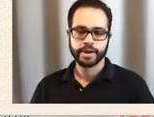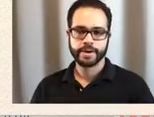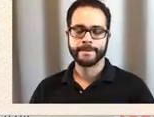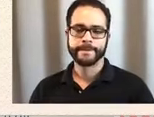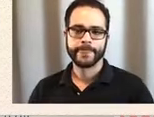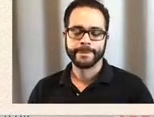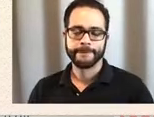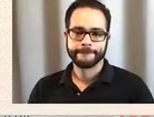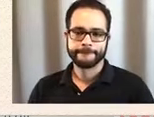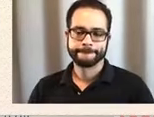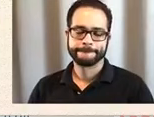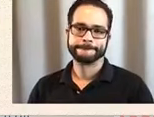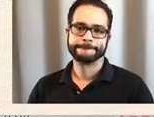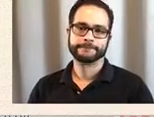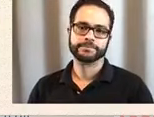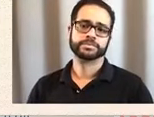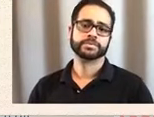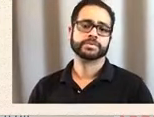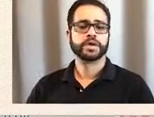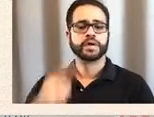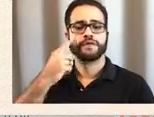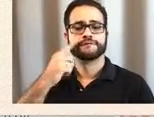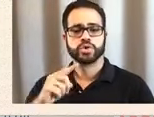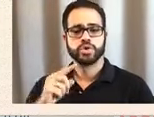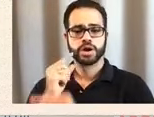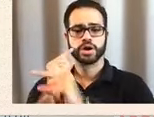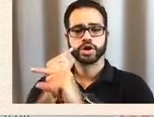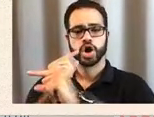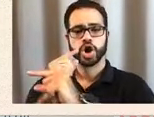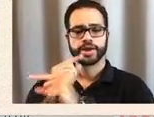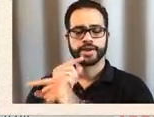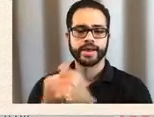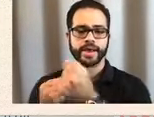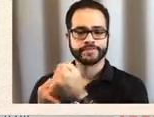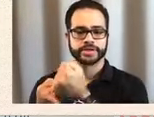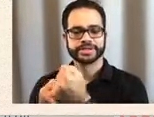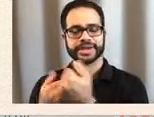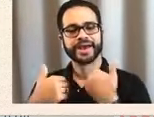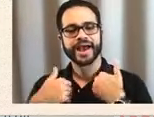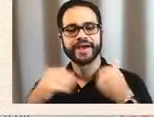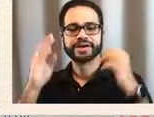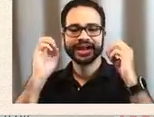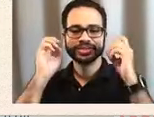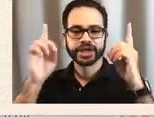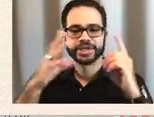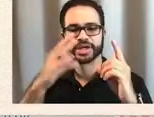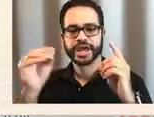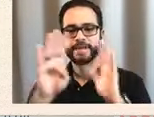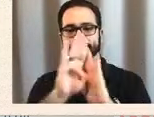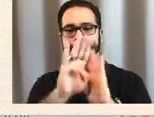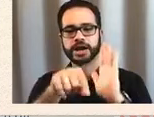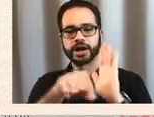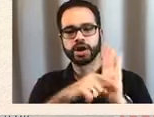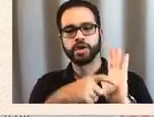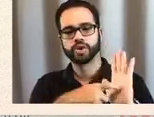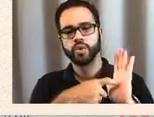For guardian advocacy, there are education and background requirements. So basically,